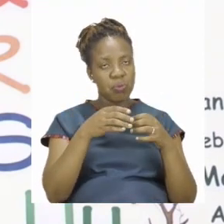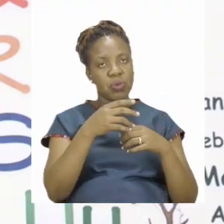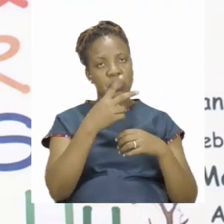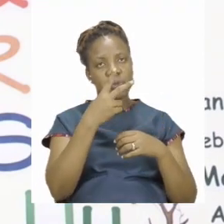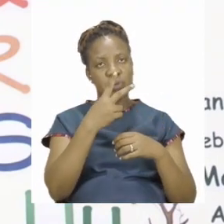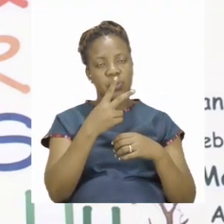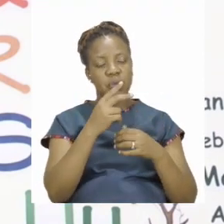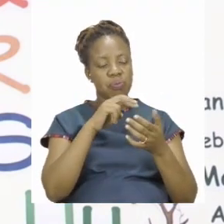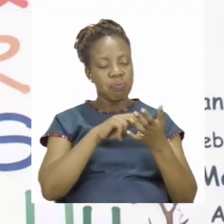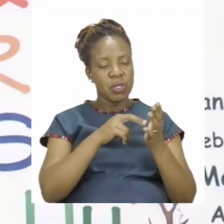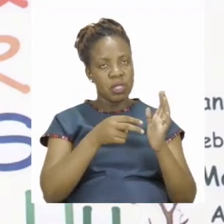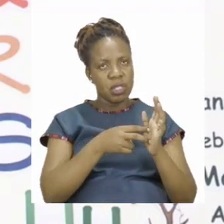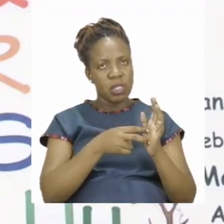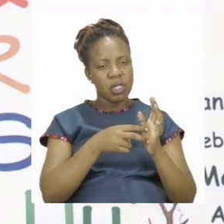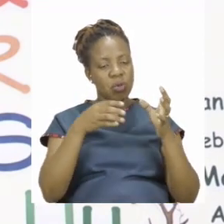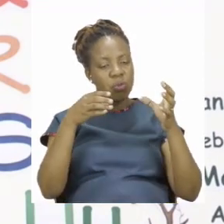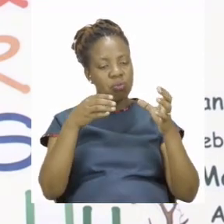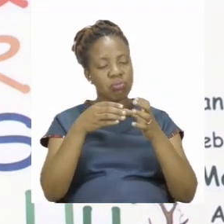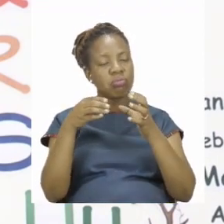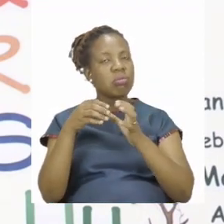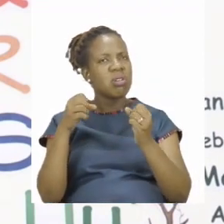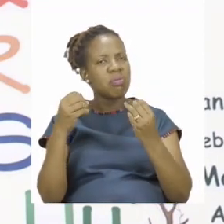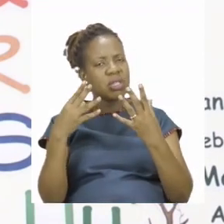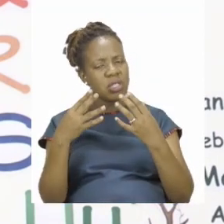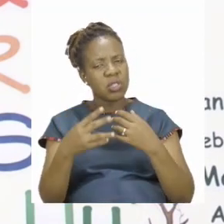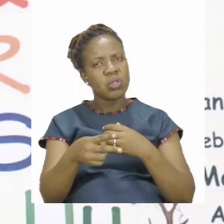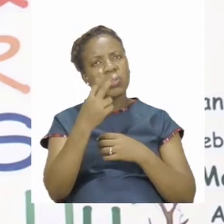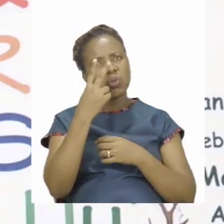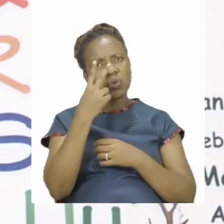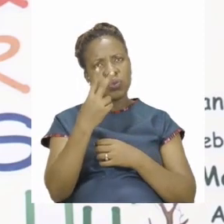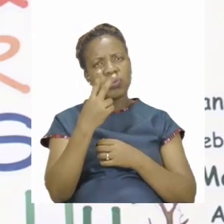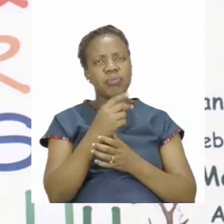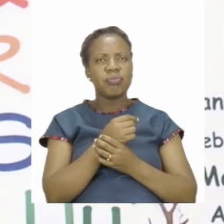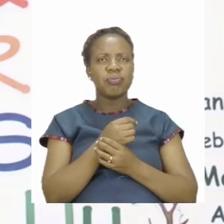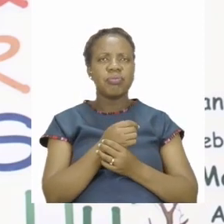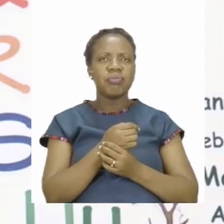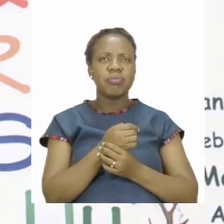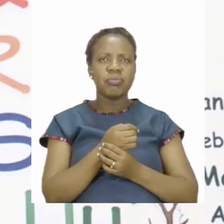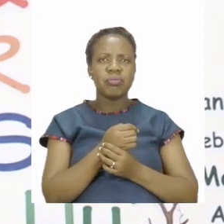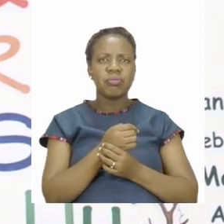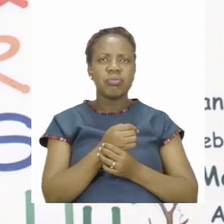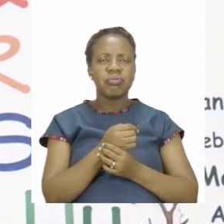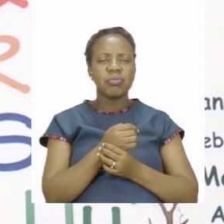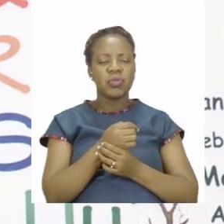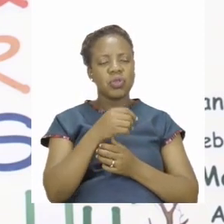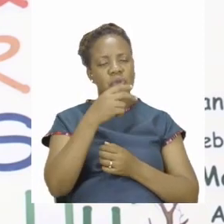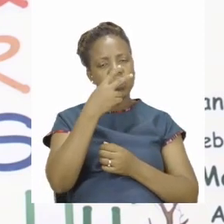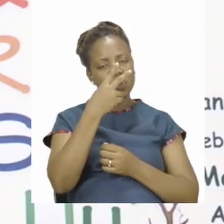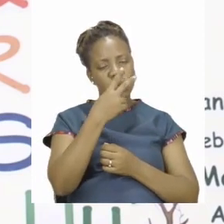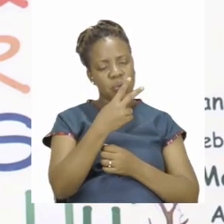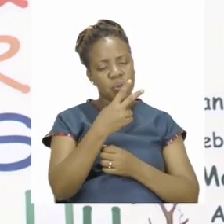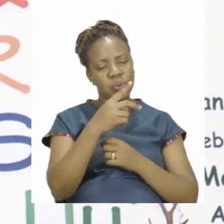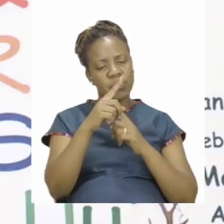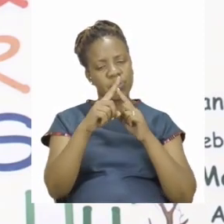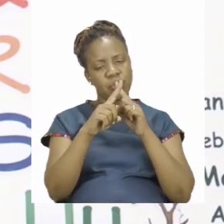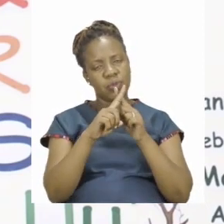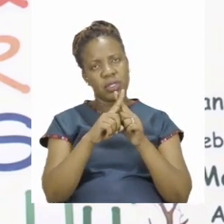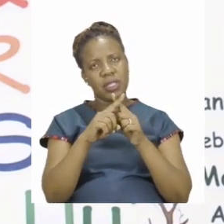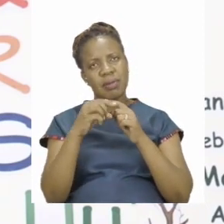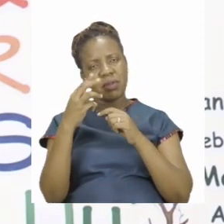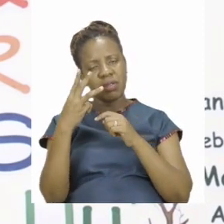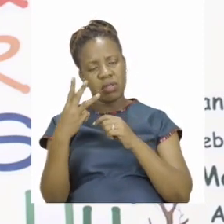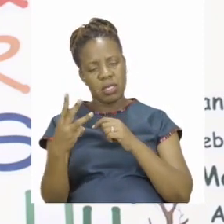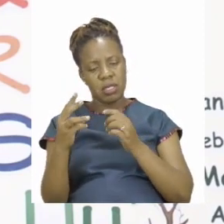groups. 1, 2. And then we have 3 in each group. We put